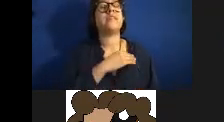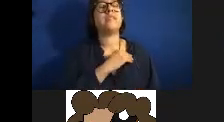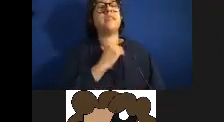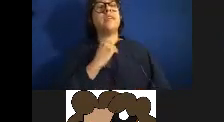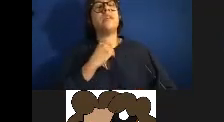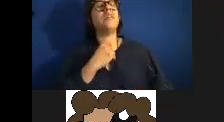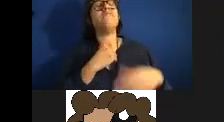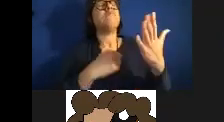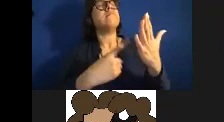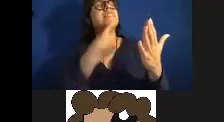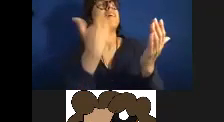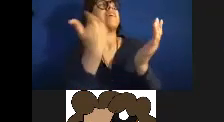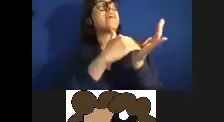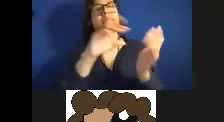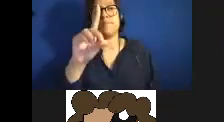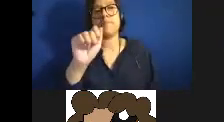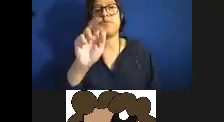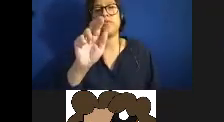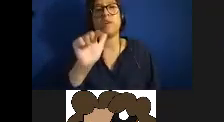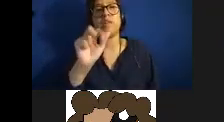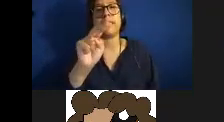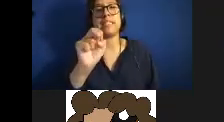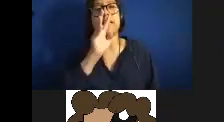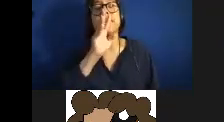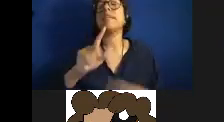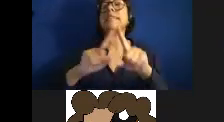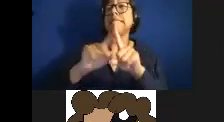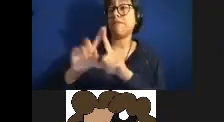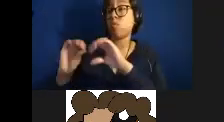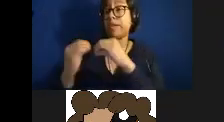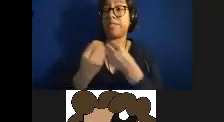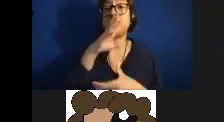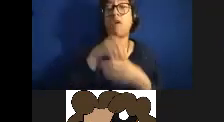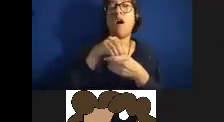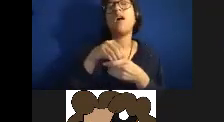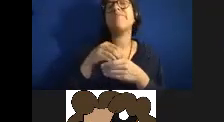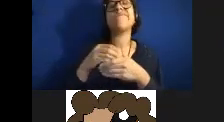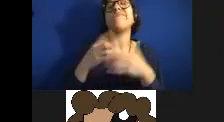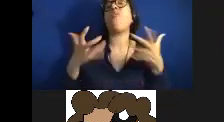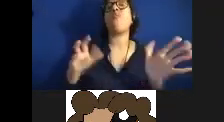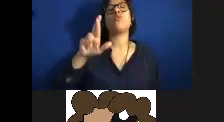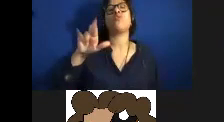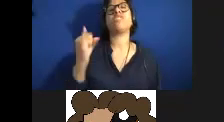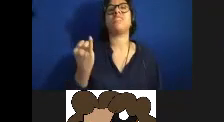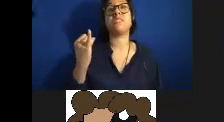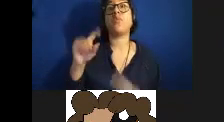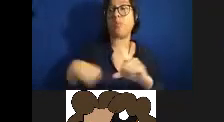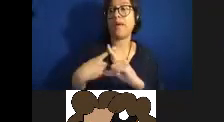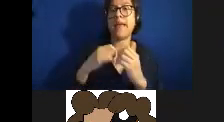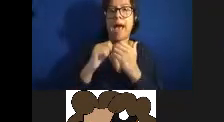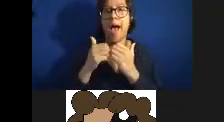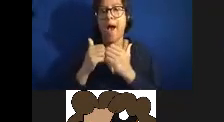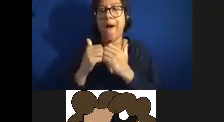Can you please read that question again for me? Sure. Different organizations I am in are against restorative justice models when handling internal cases